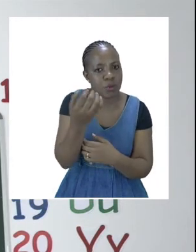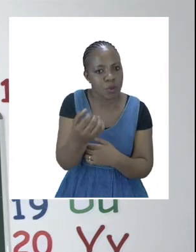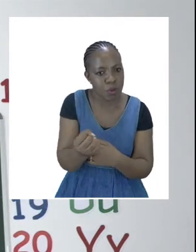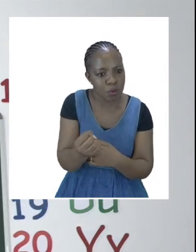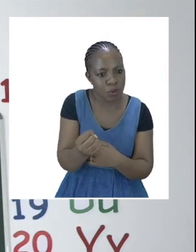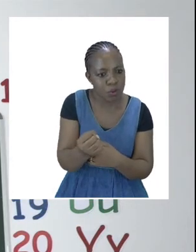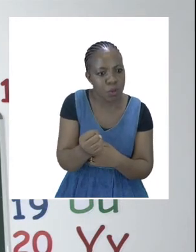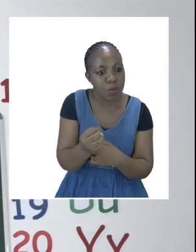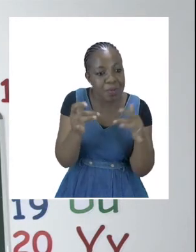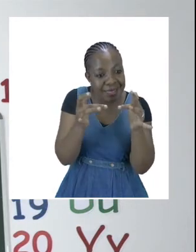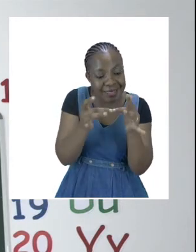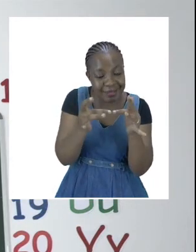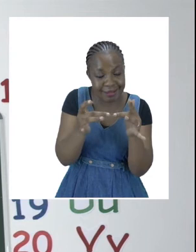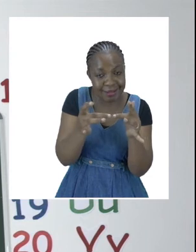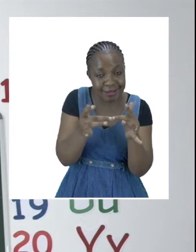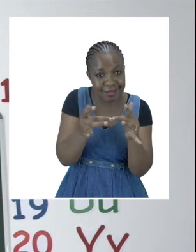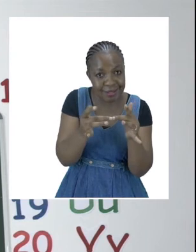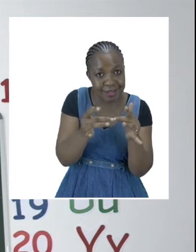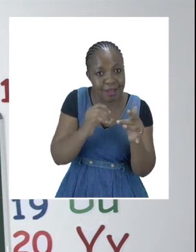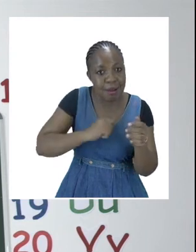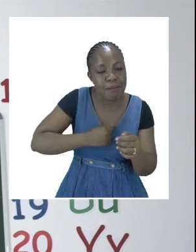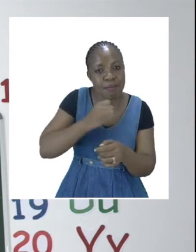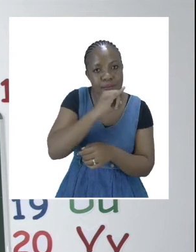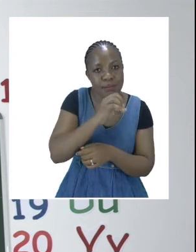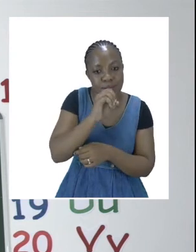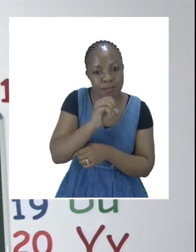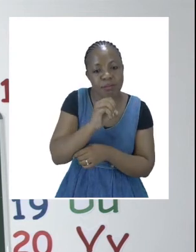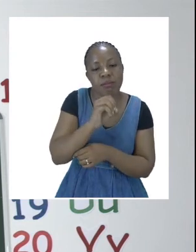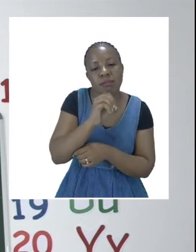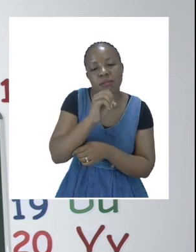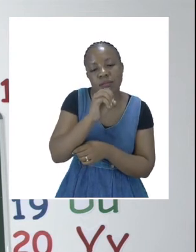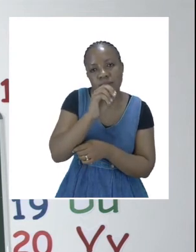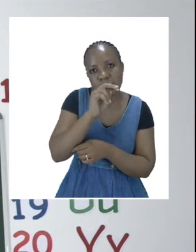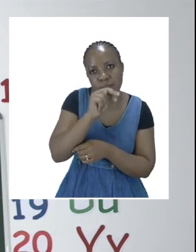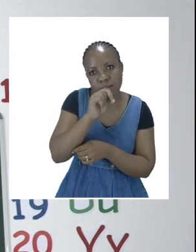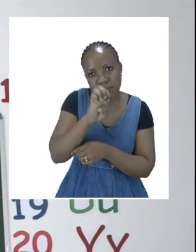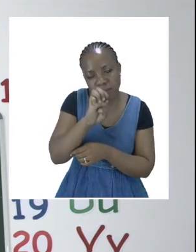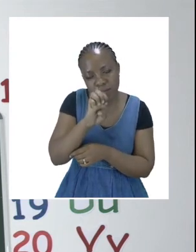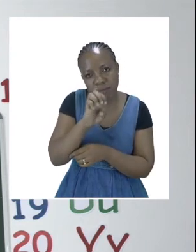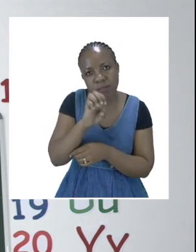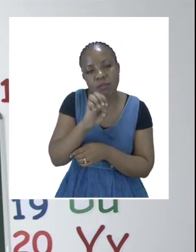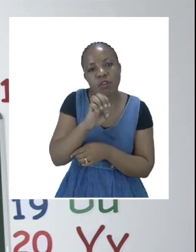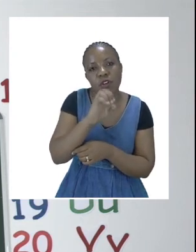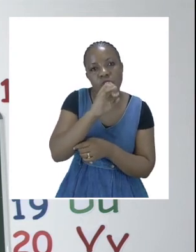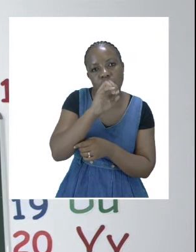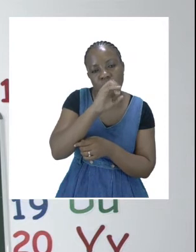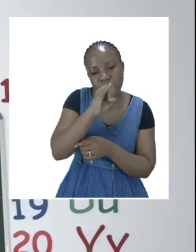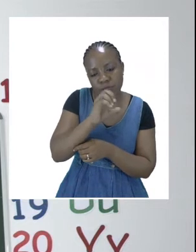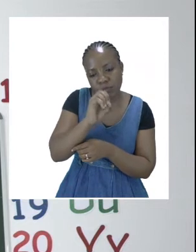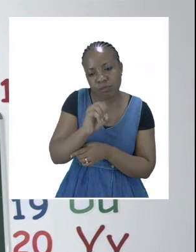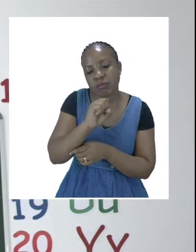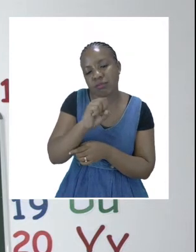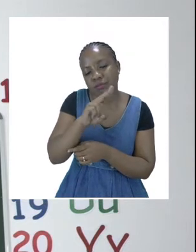our online platforms, MyZone and Zoshi Facebook pages, and in addition,